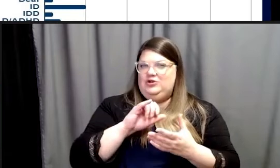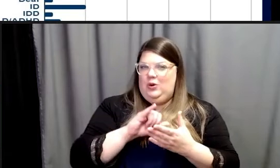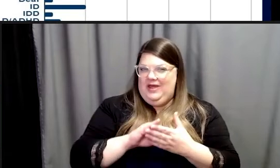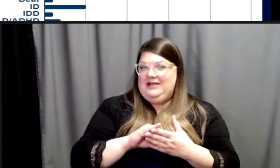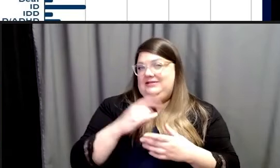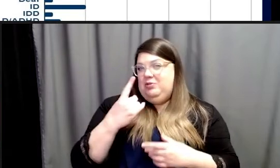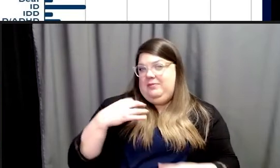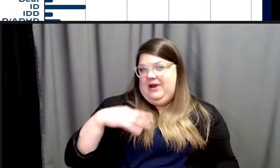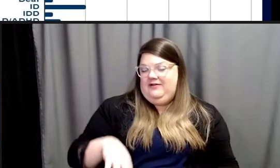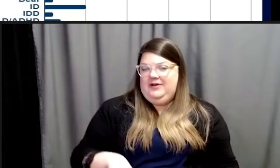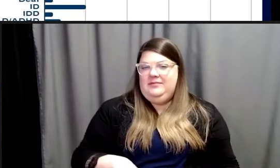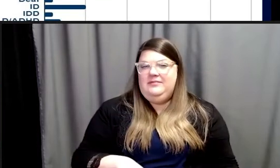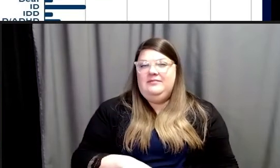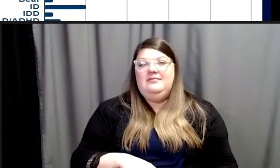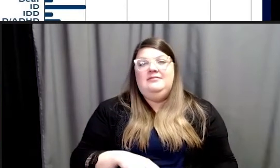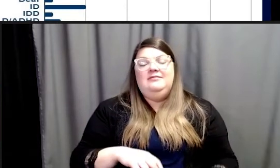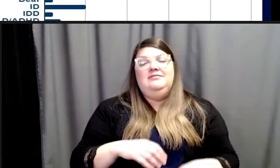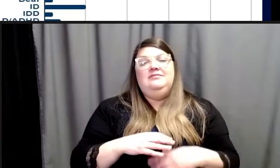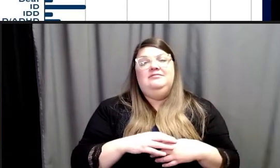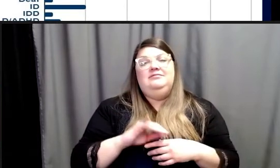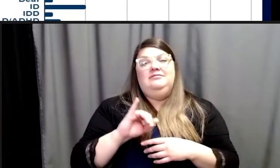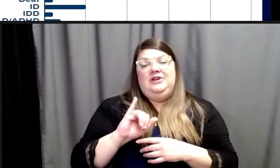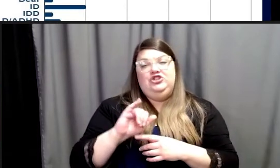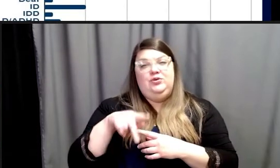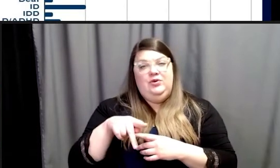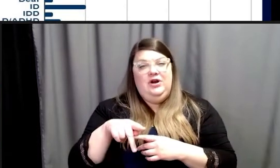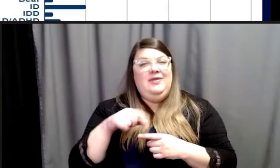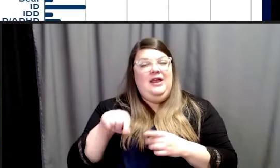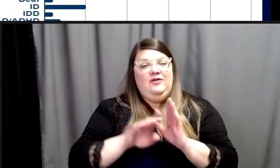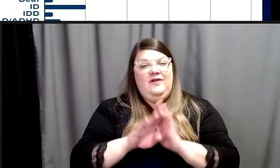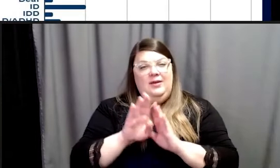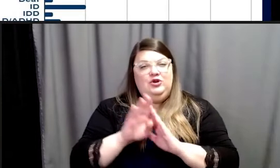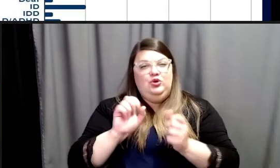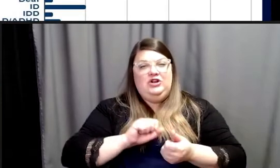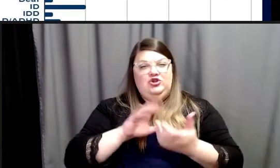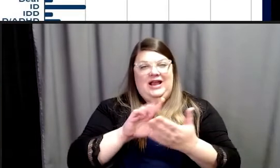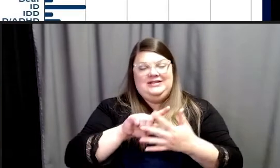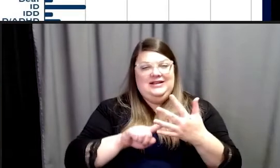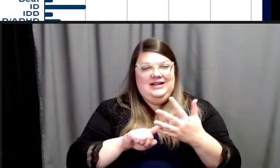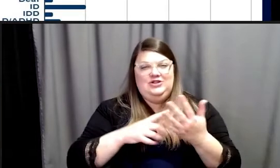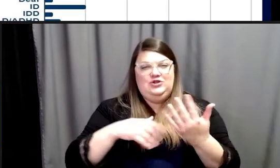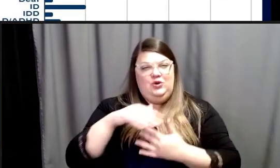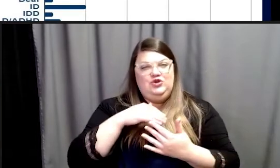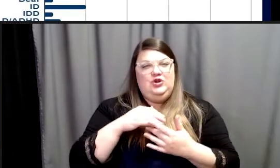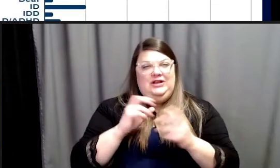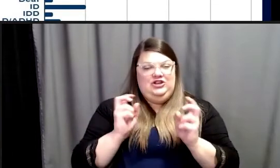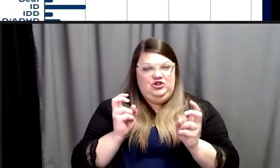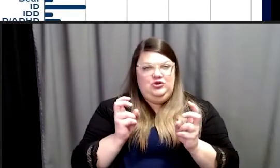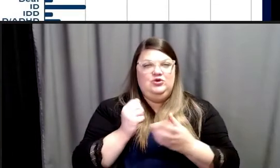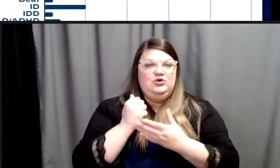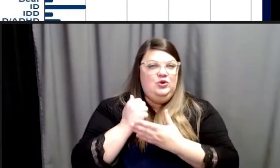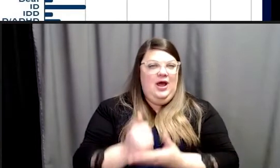benefit. And intergenerational programs were developed to address these social issues to